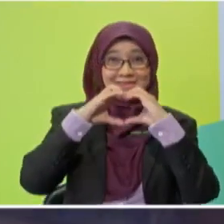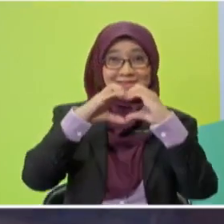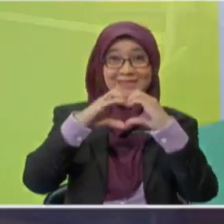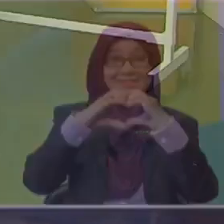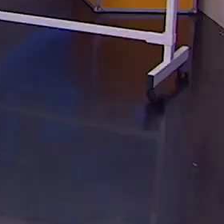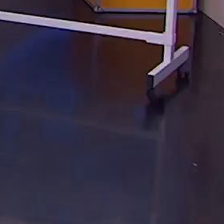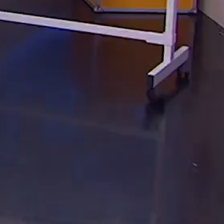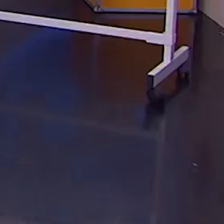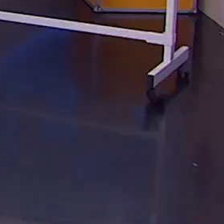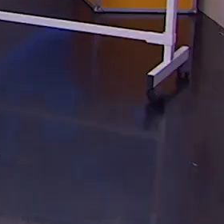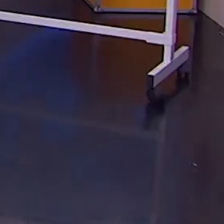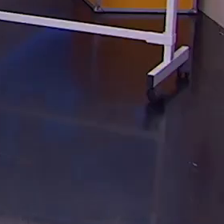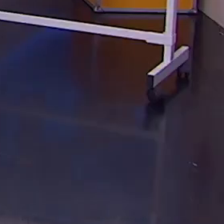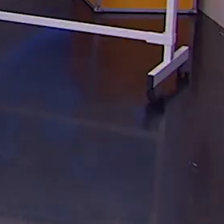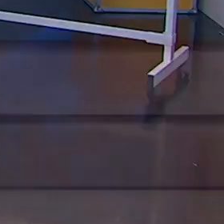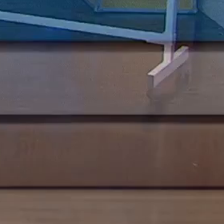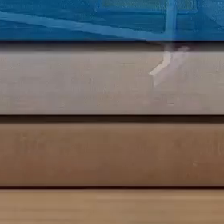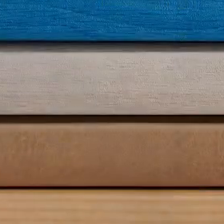KPM.